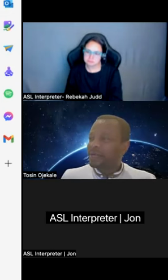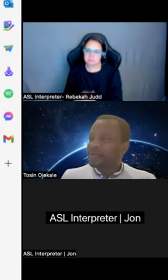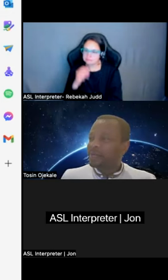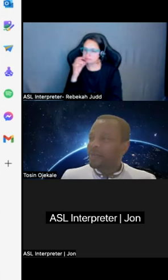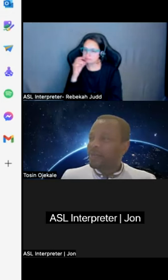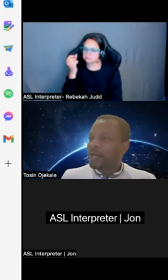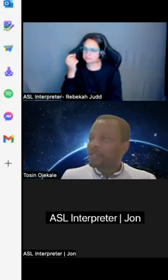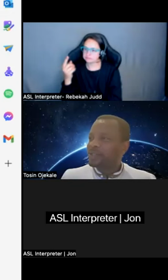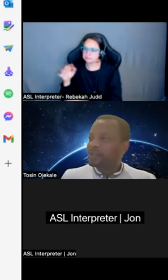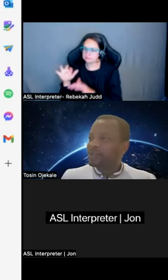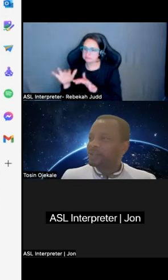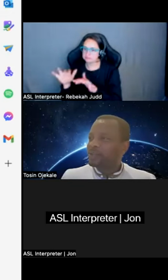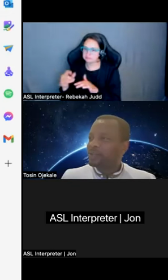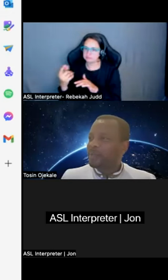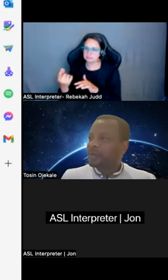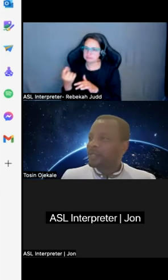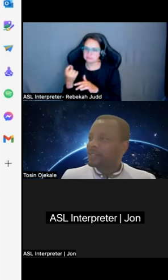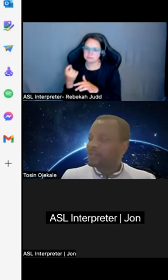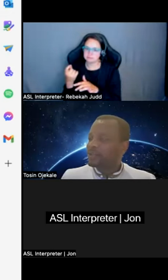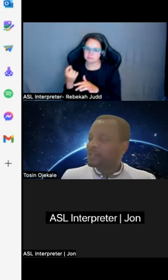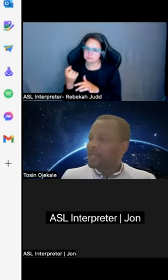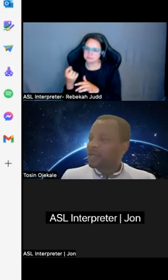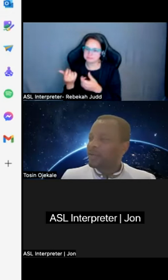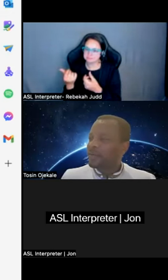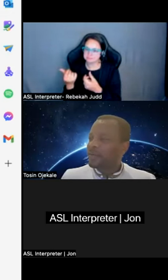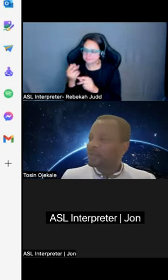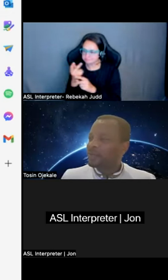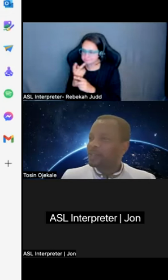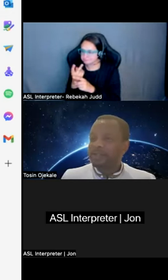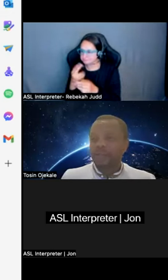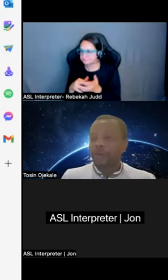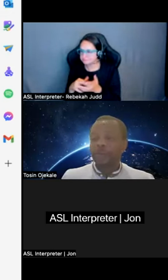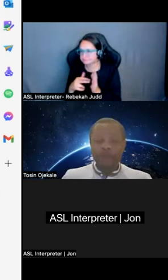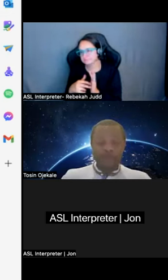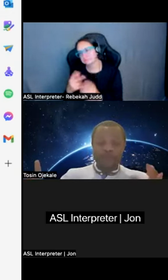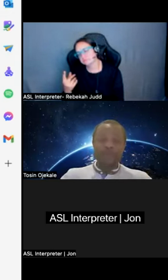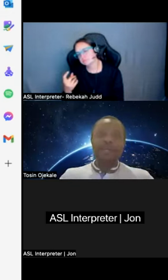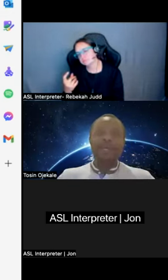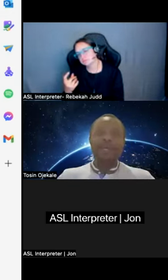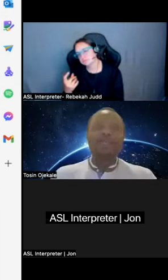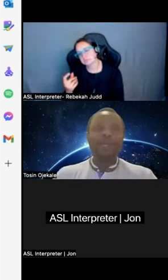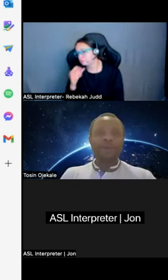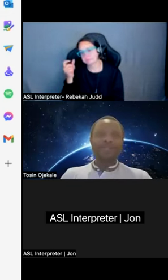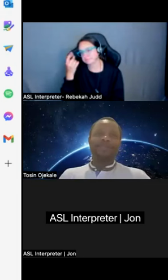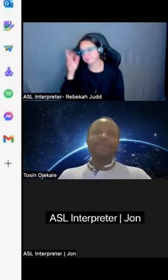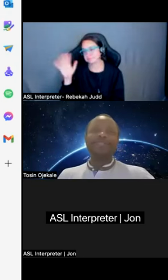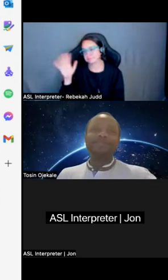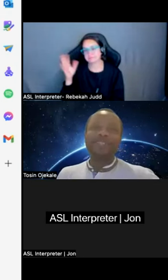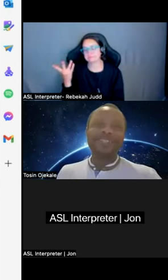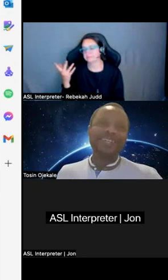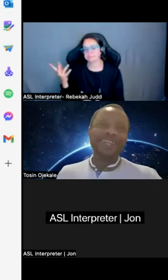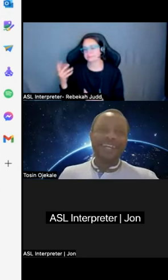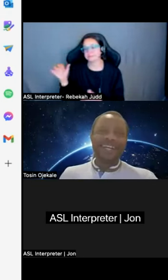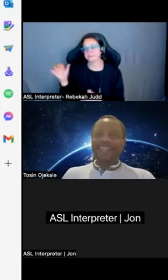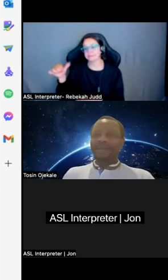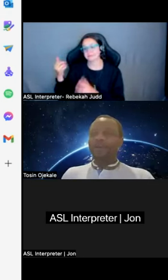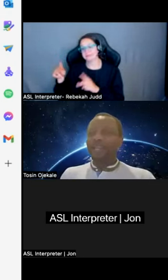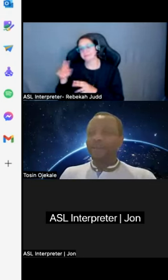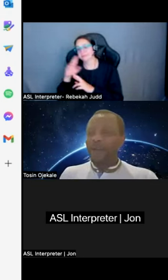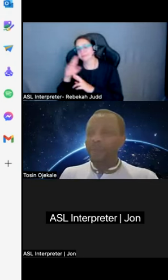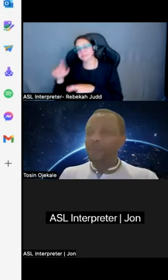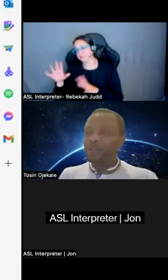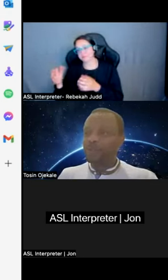center room or access room, dry powder extinguisher or automatic? Sorry, I'm not able to, so let me not spend too much.